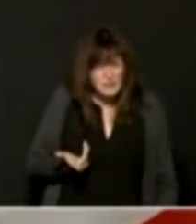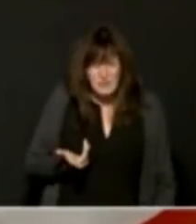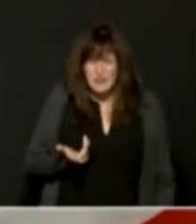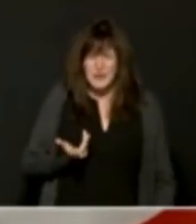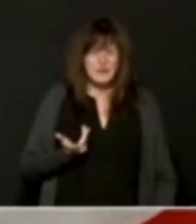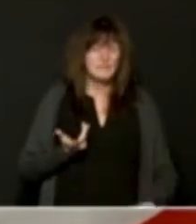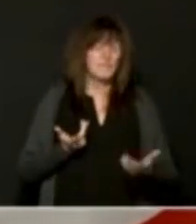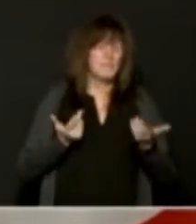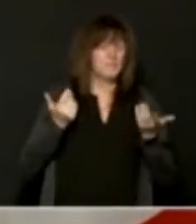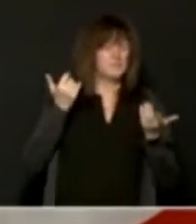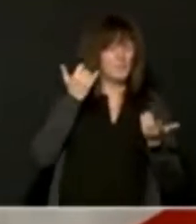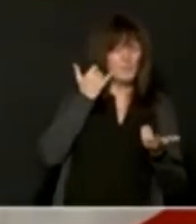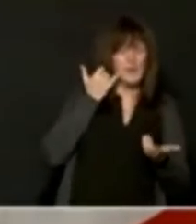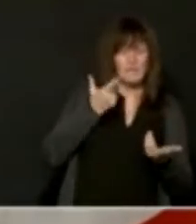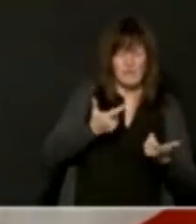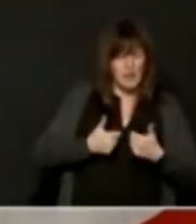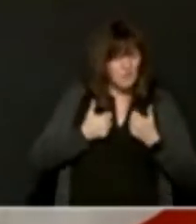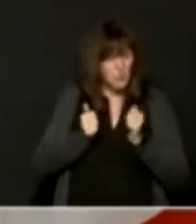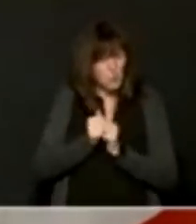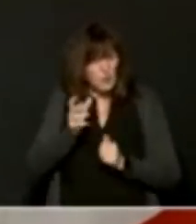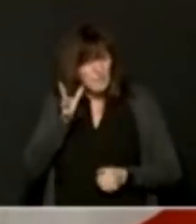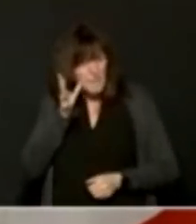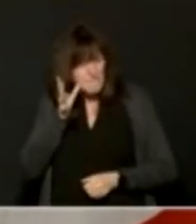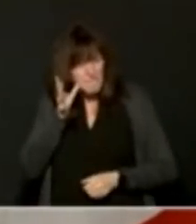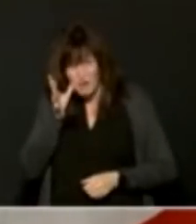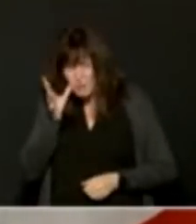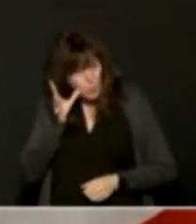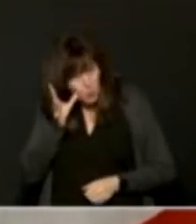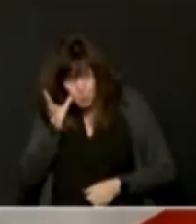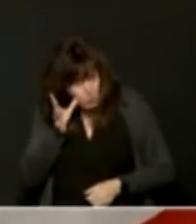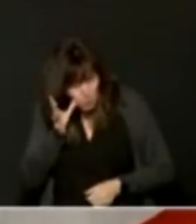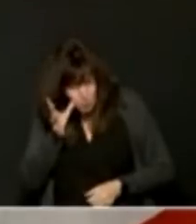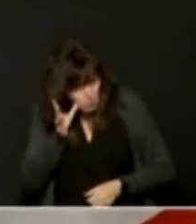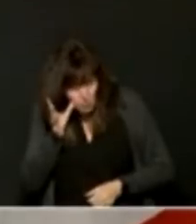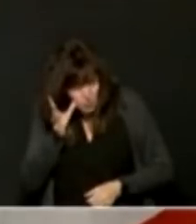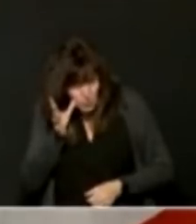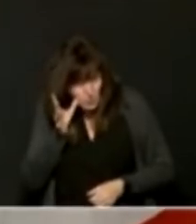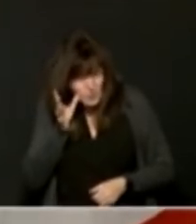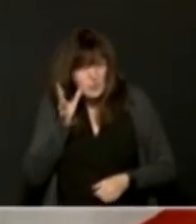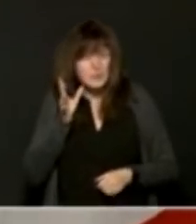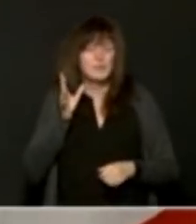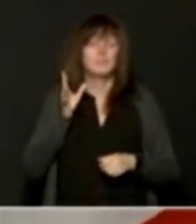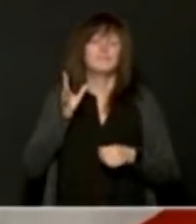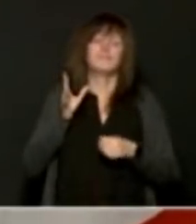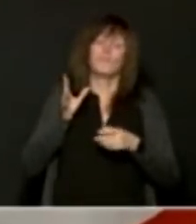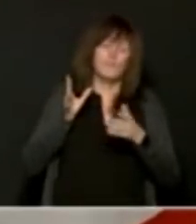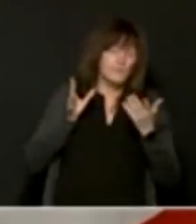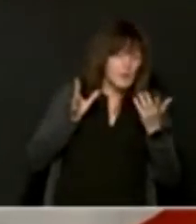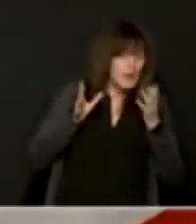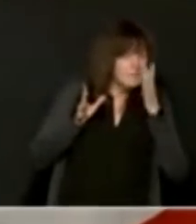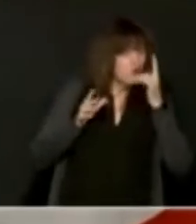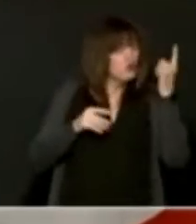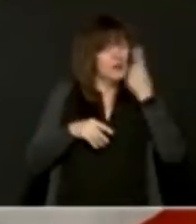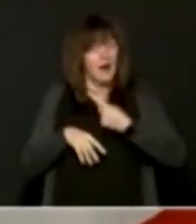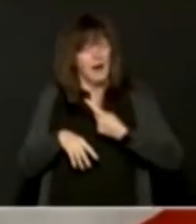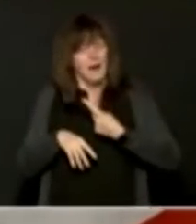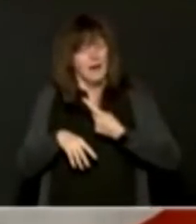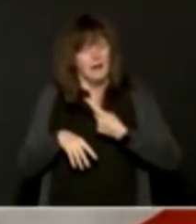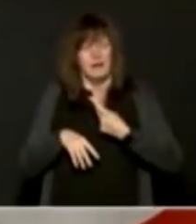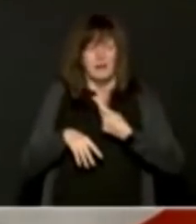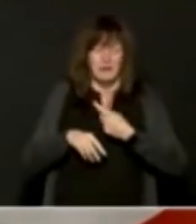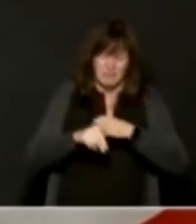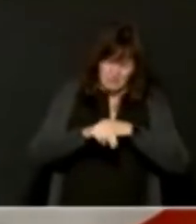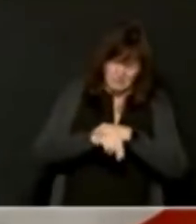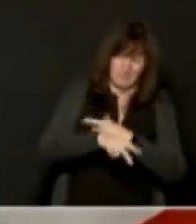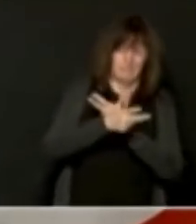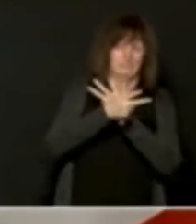mother, I'm sitting here once again asking Ontarians to celebrate Mother's Day virtually this weekend.